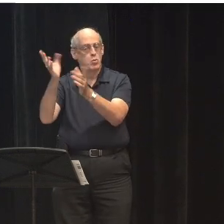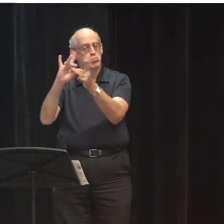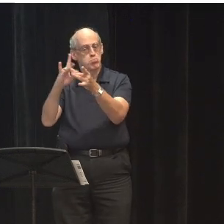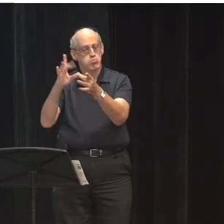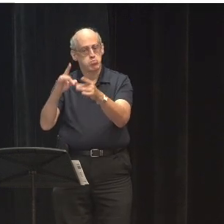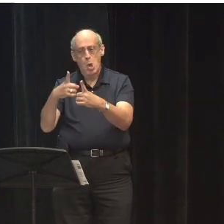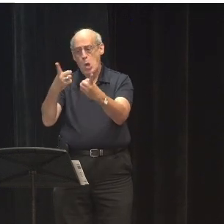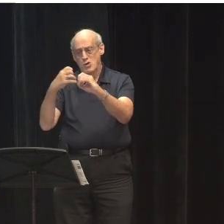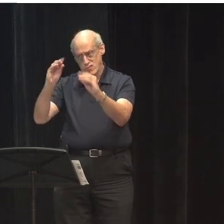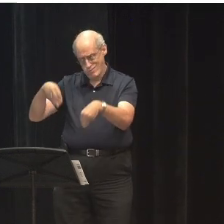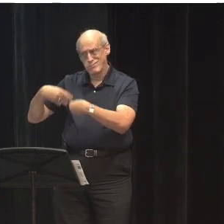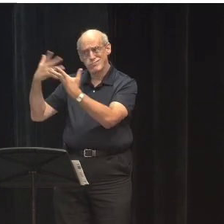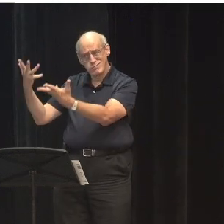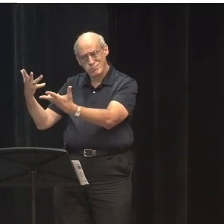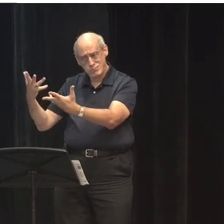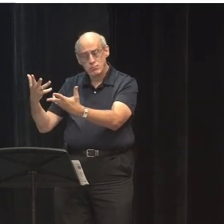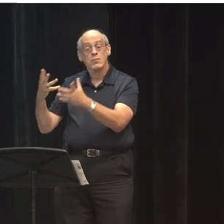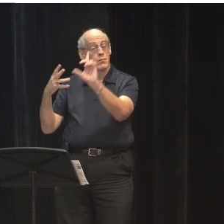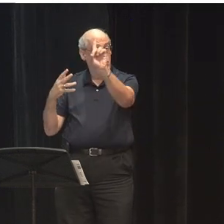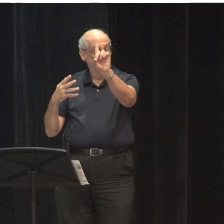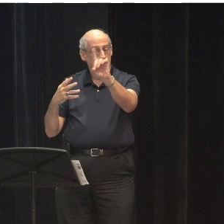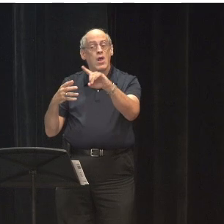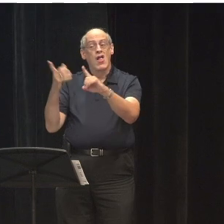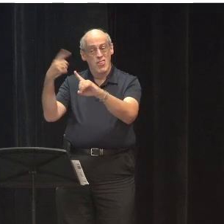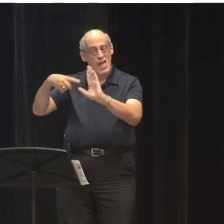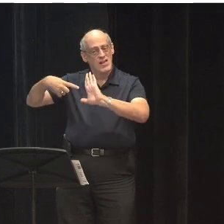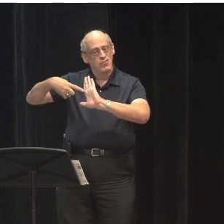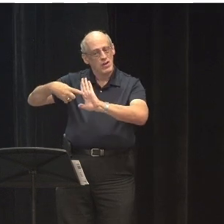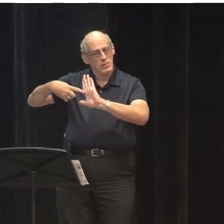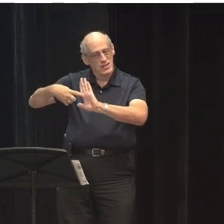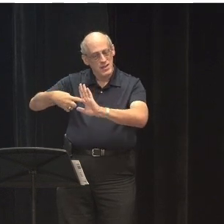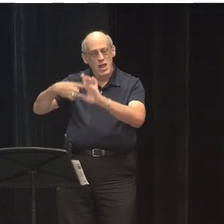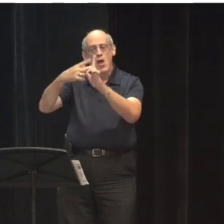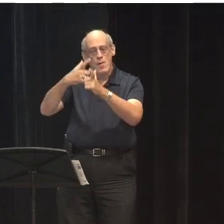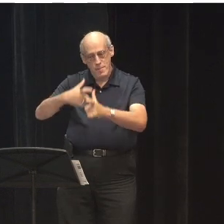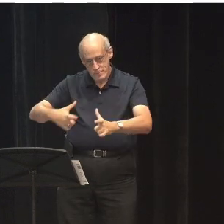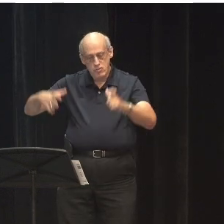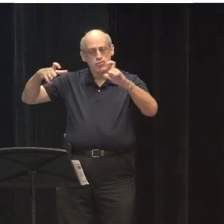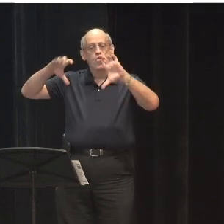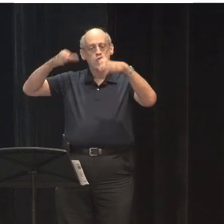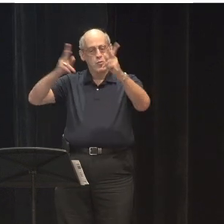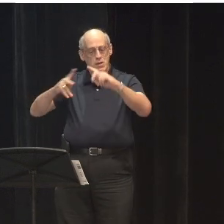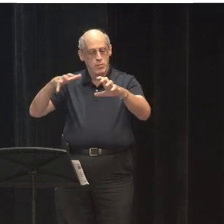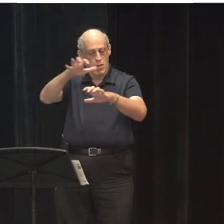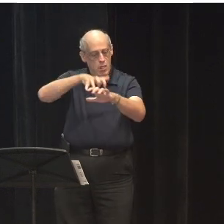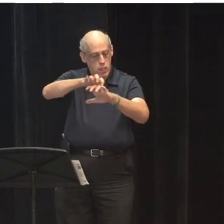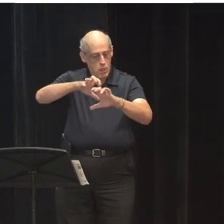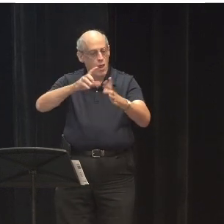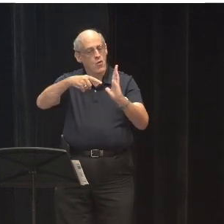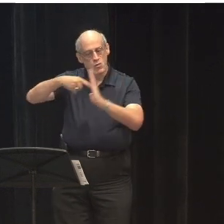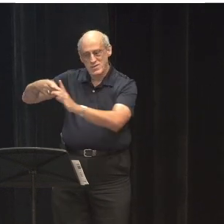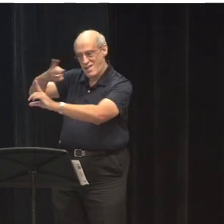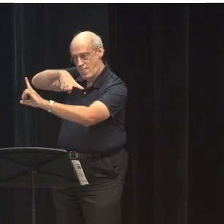comment or question, recognizing that they are speaking on behalf of a larger set of constituents. Also,